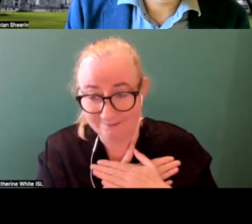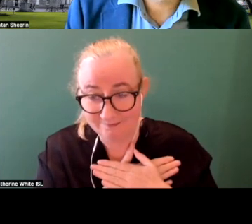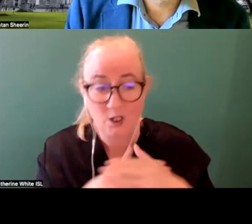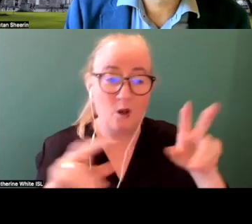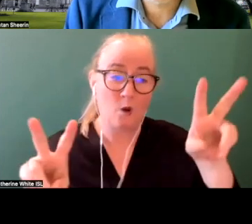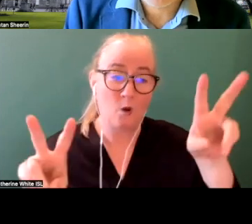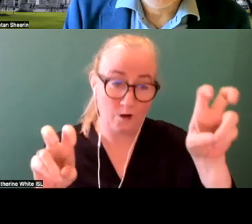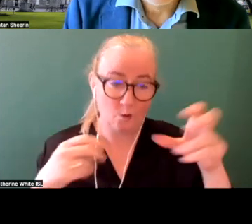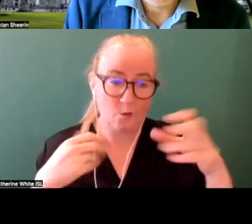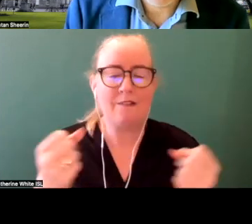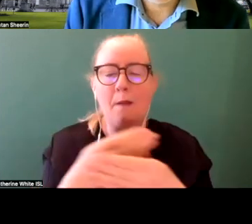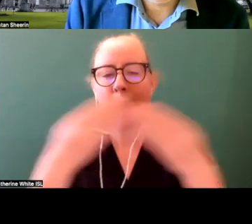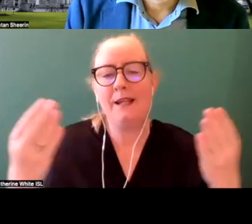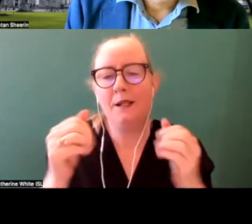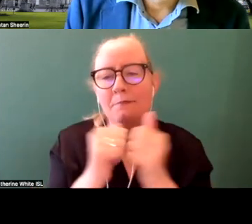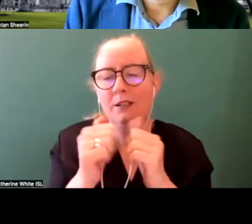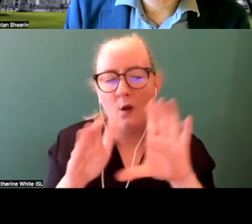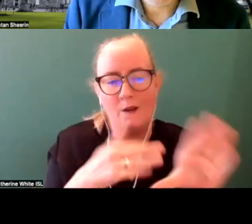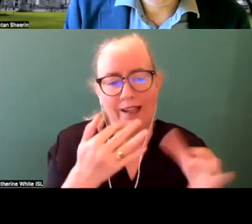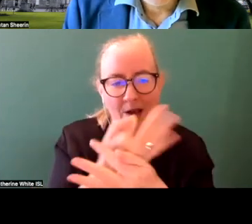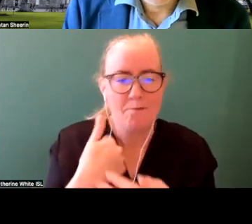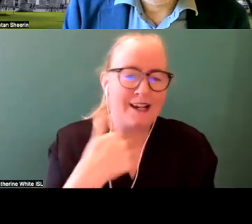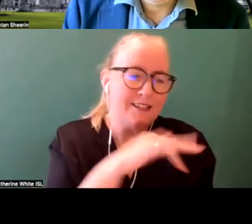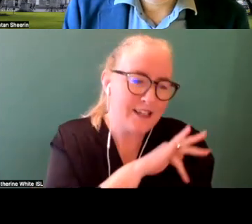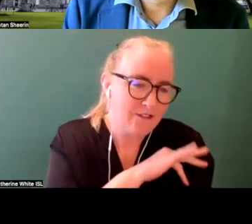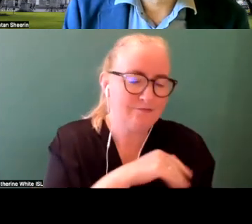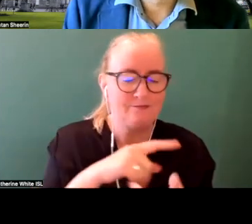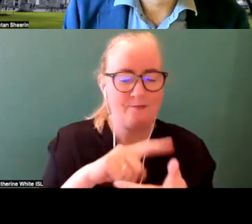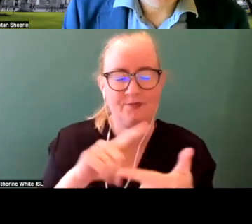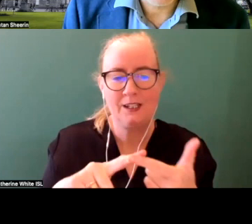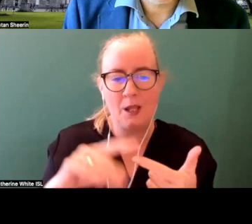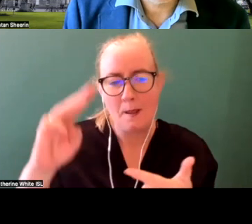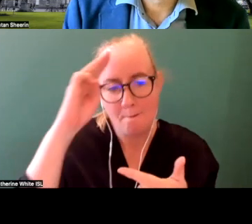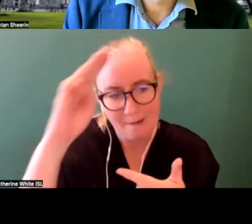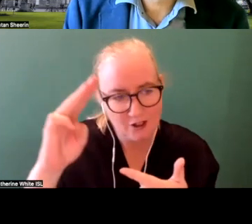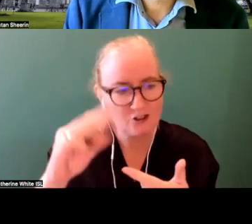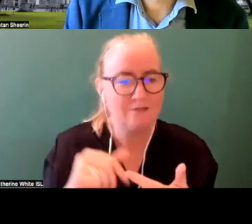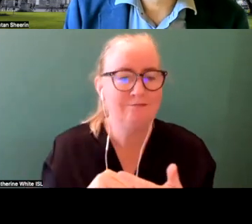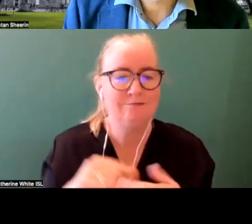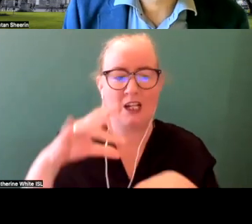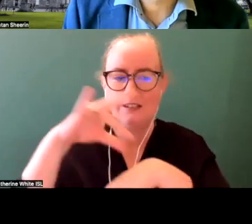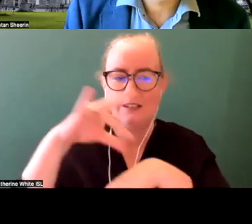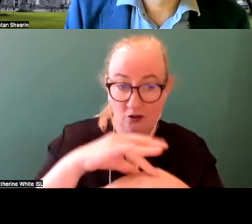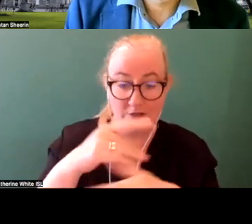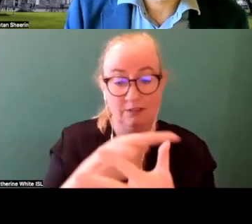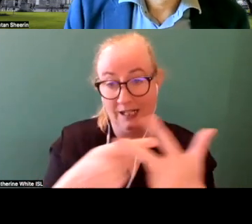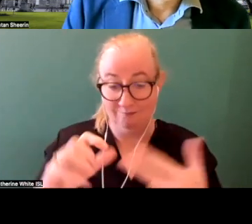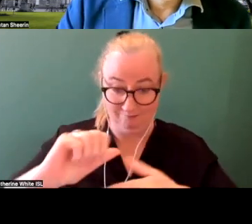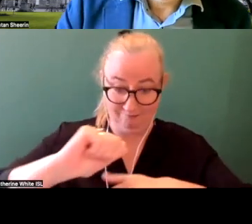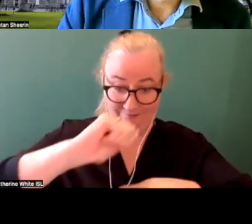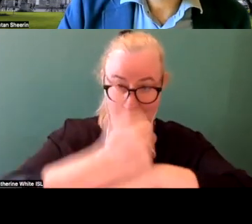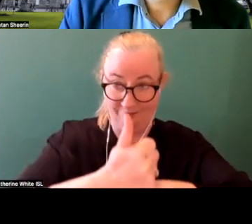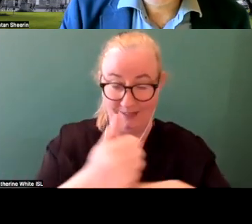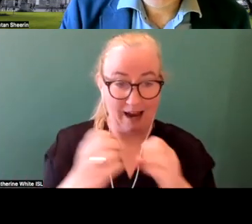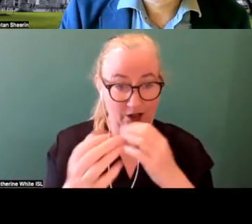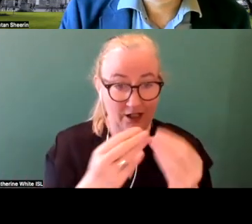quote. We had a huge meeting with the family, myself, the staff member, my manager, and the GP, and the whole package was put in place.